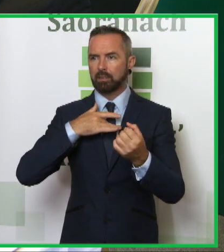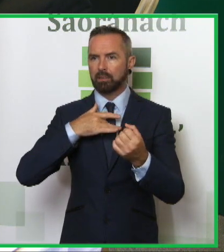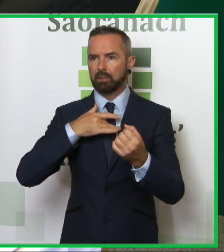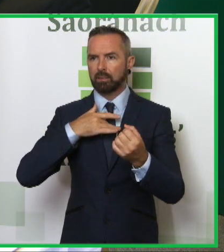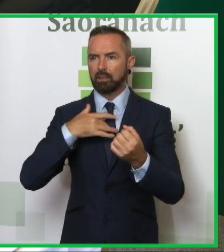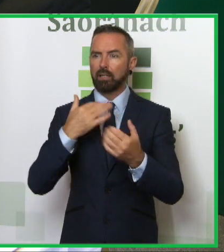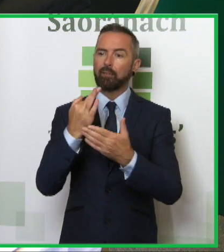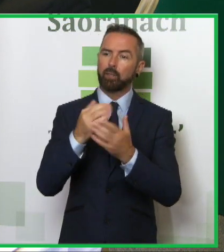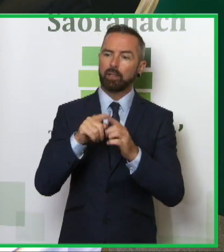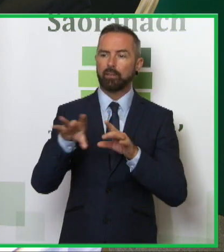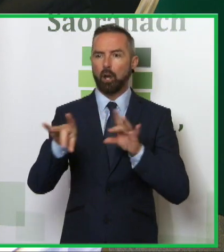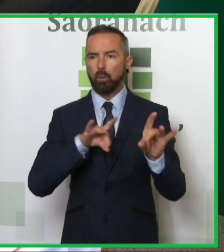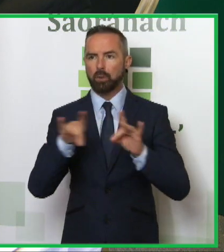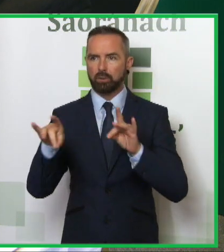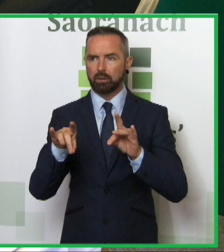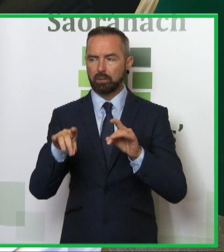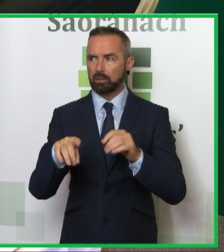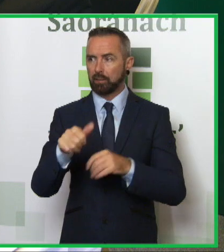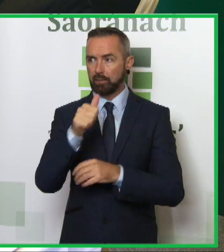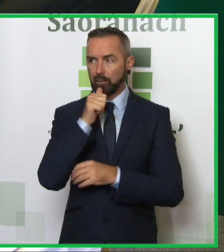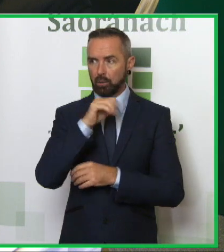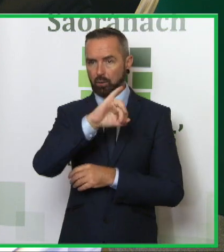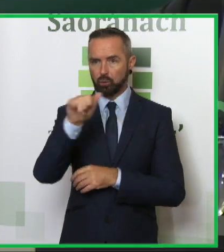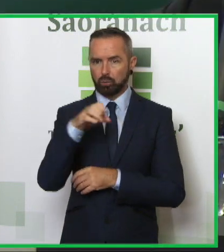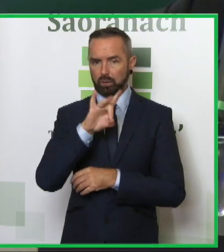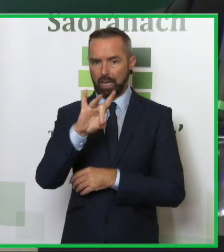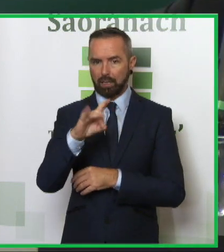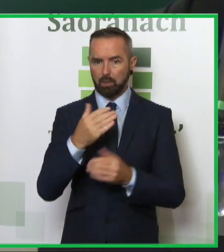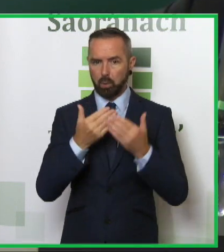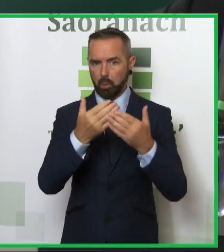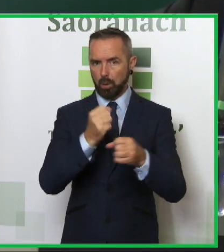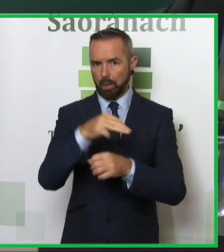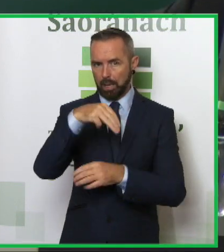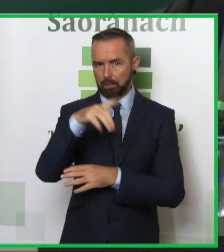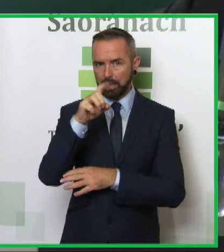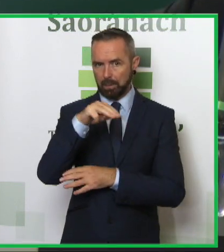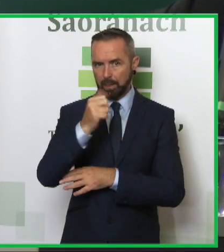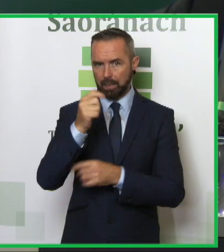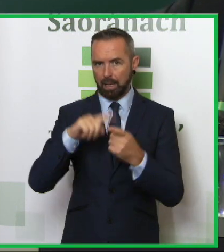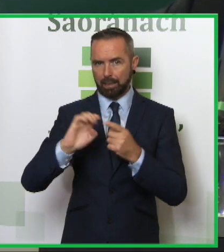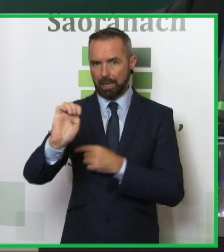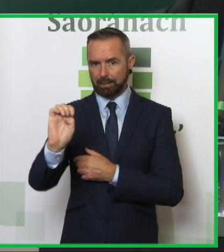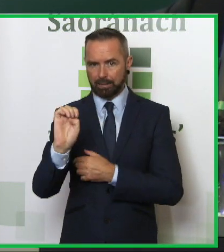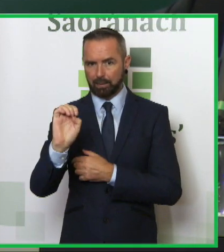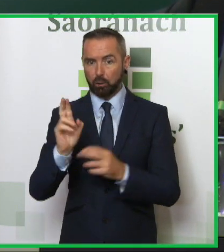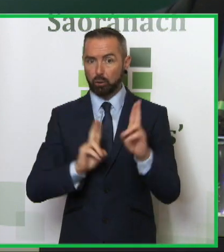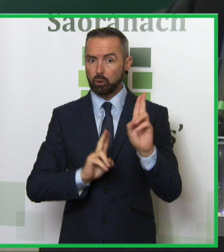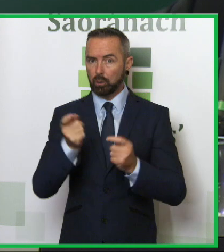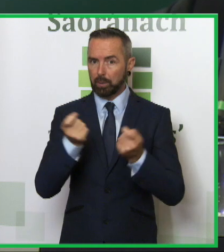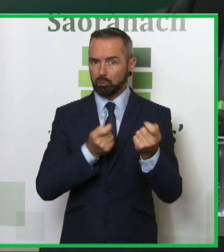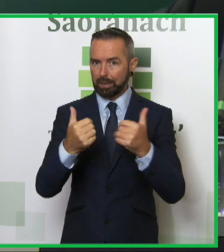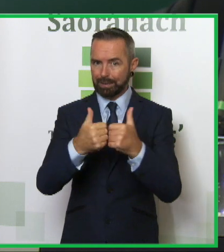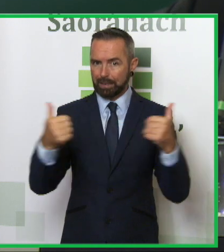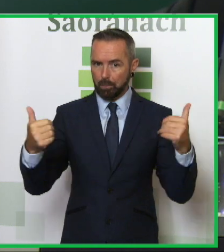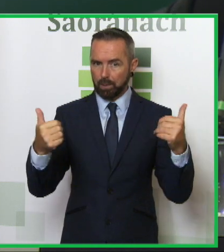options proposed, right? One is for example, Jack's proposal around MDMA and ecstasy. Should that be treated as a